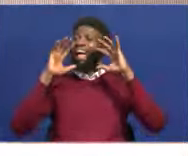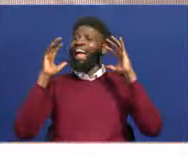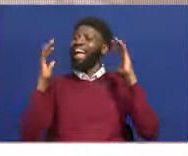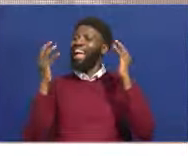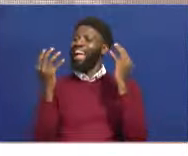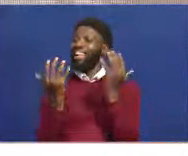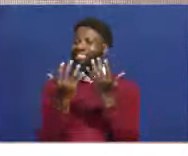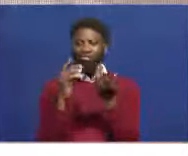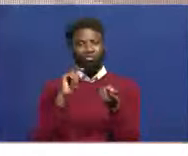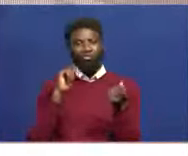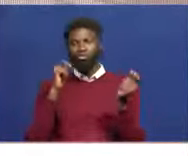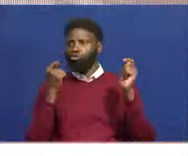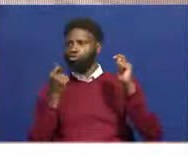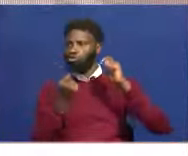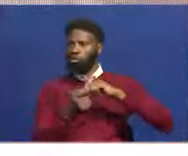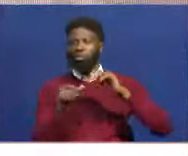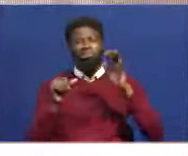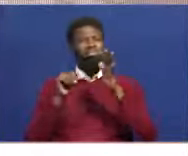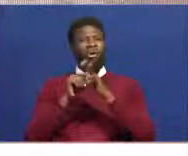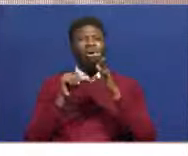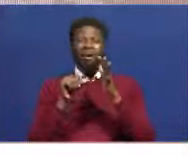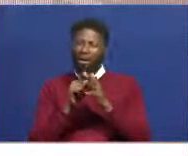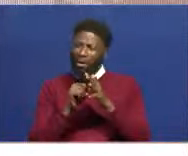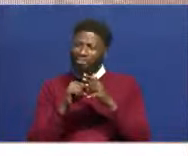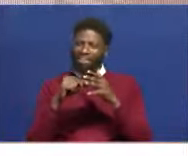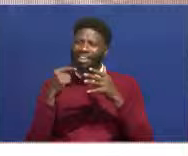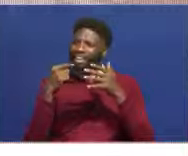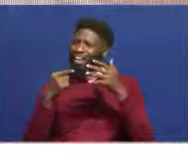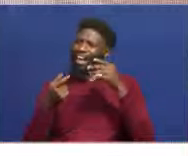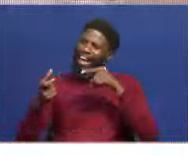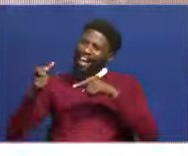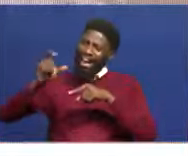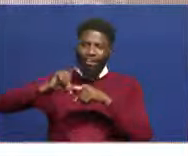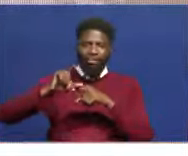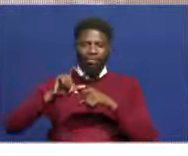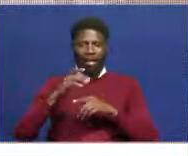coming up beyond the one that we have created ourselves.